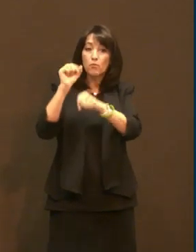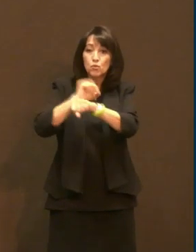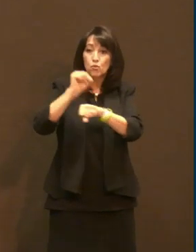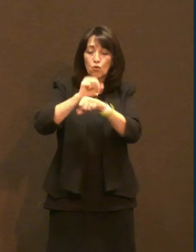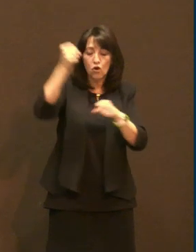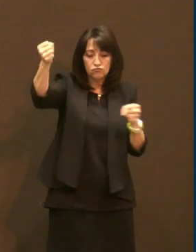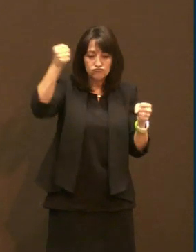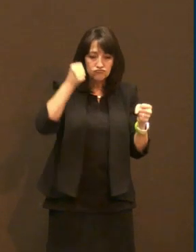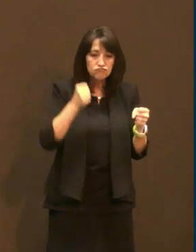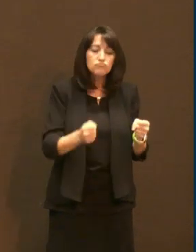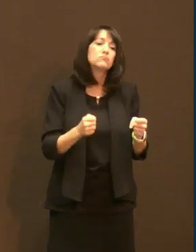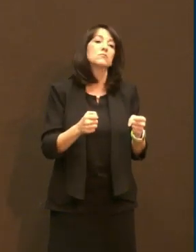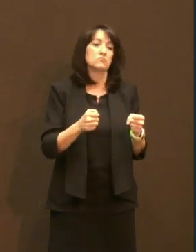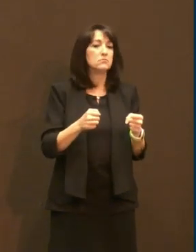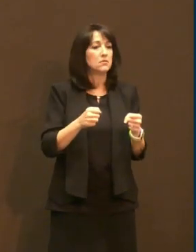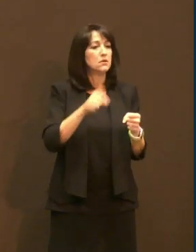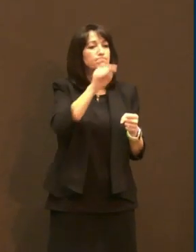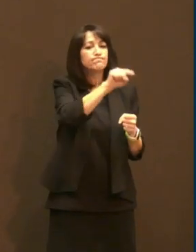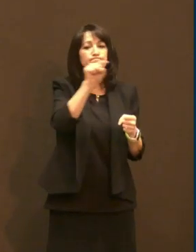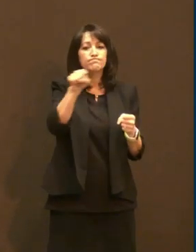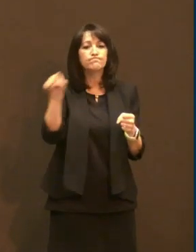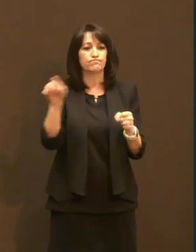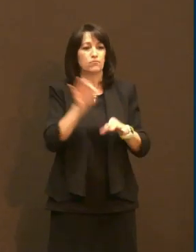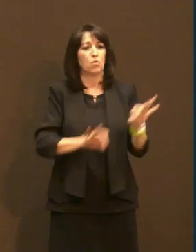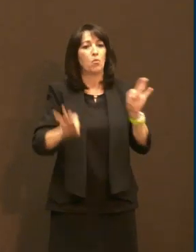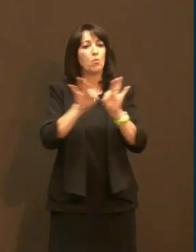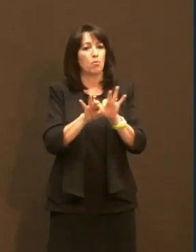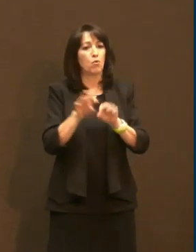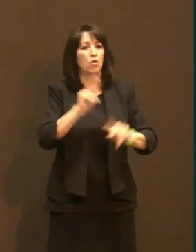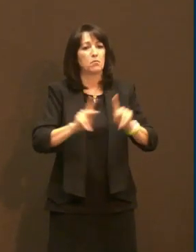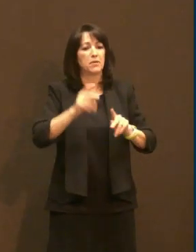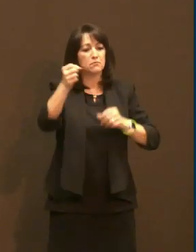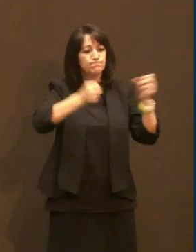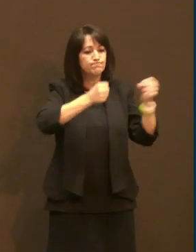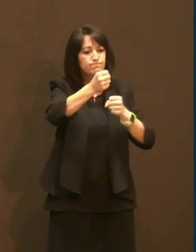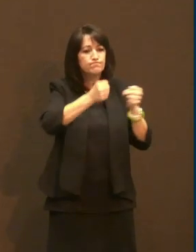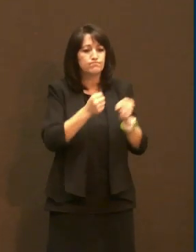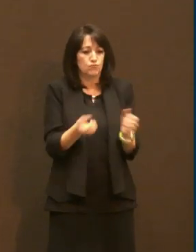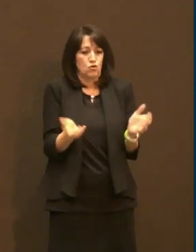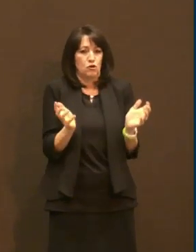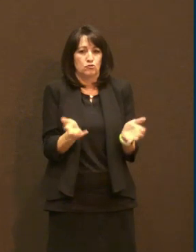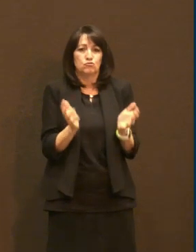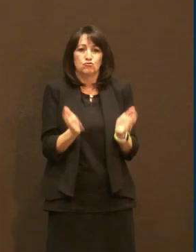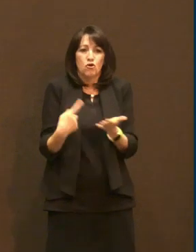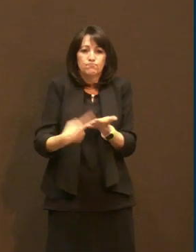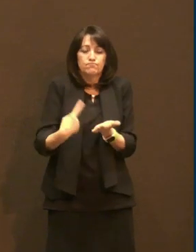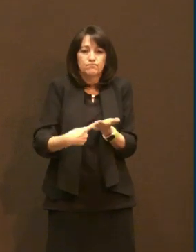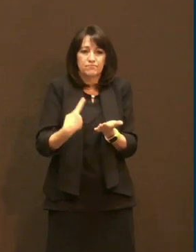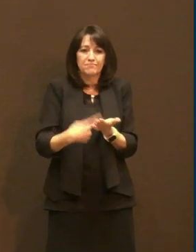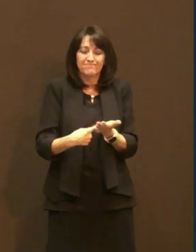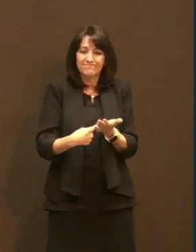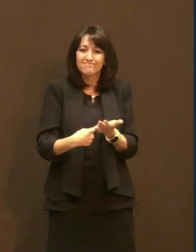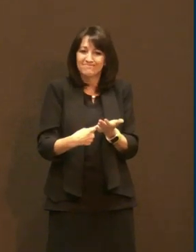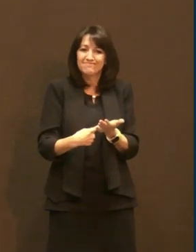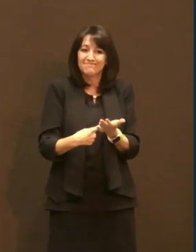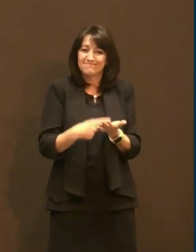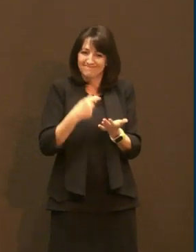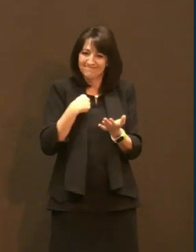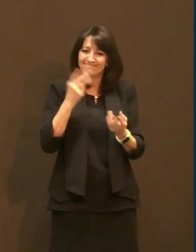heard, and I've listened in, and I've heard the anguish in the small business owners' voices about just the